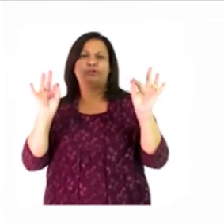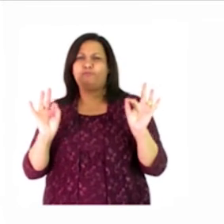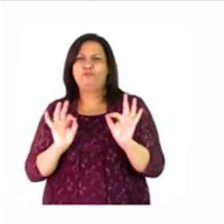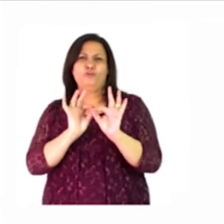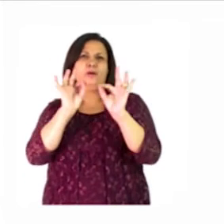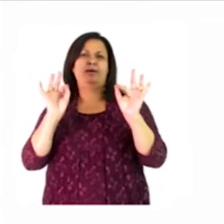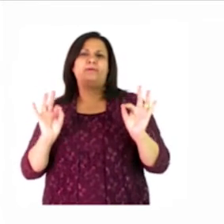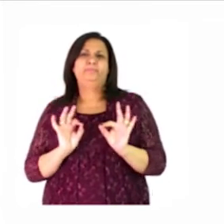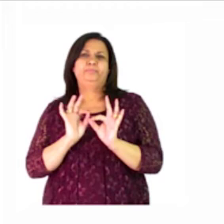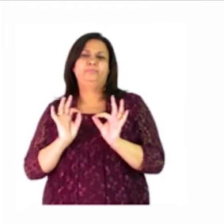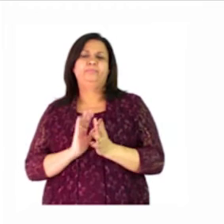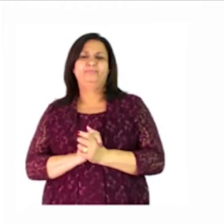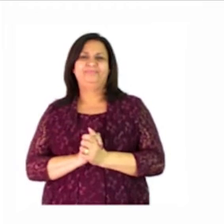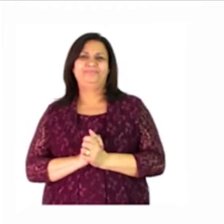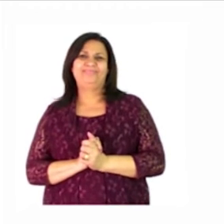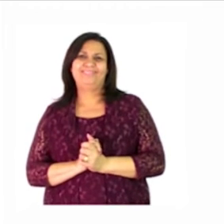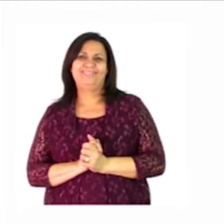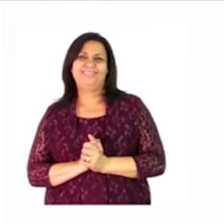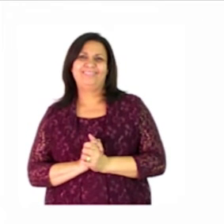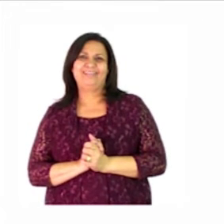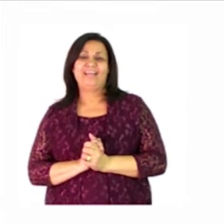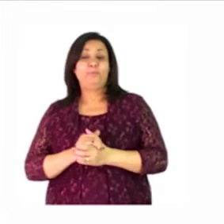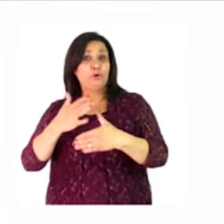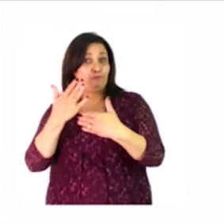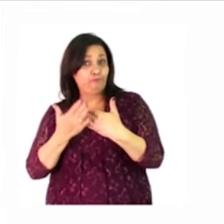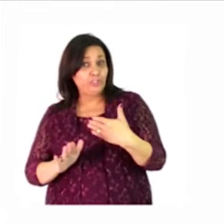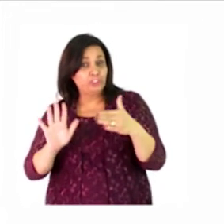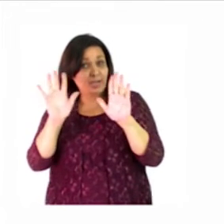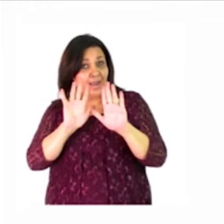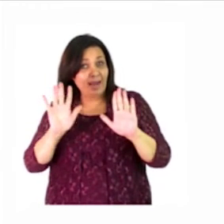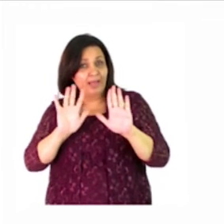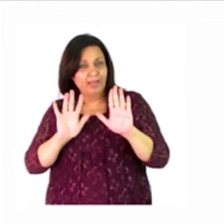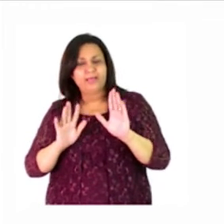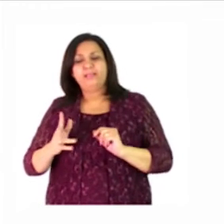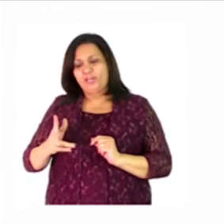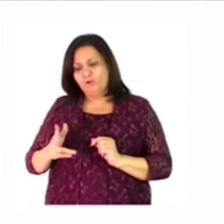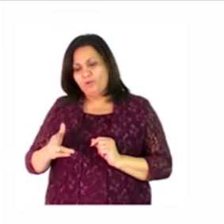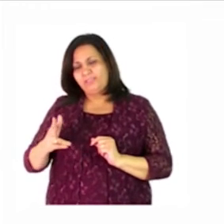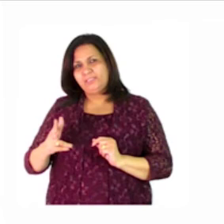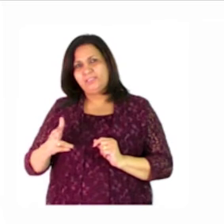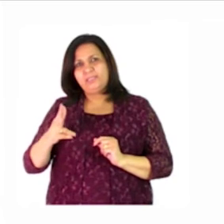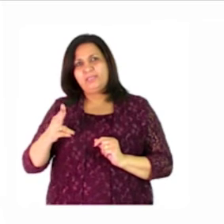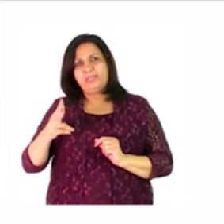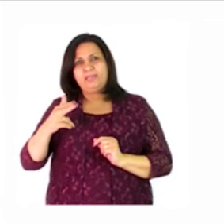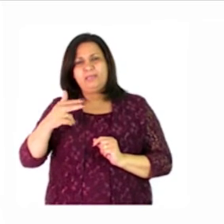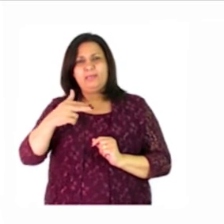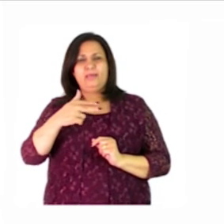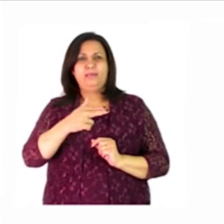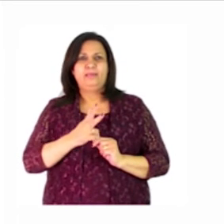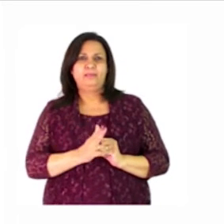colorful puppy. Then you can cut it out and paste it onto